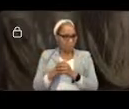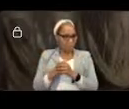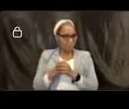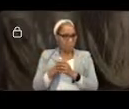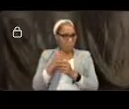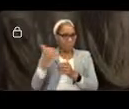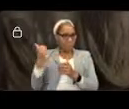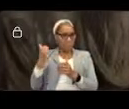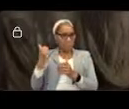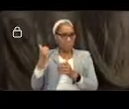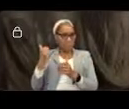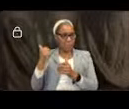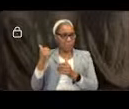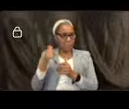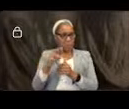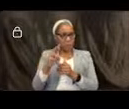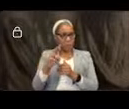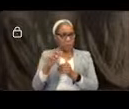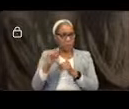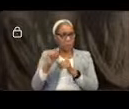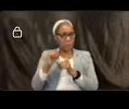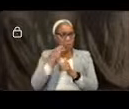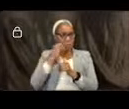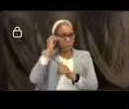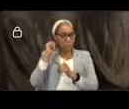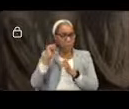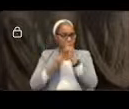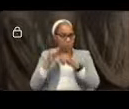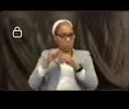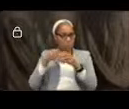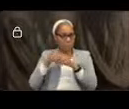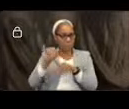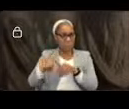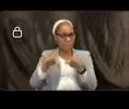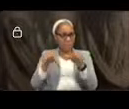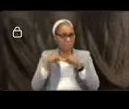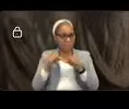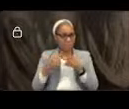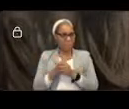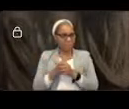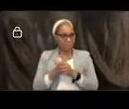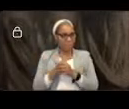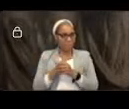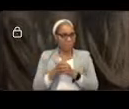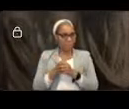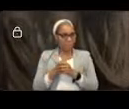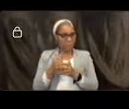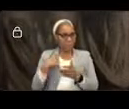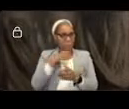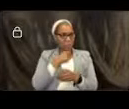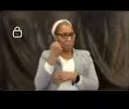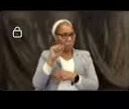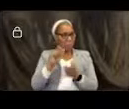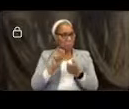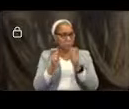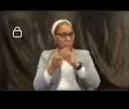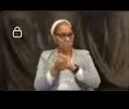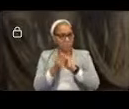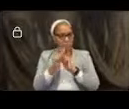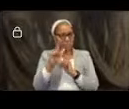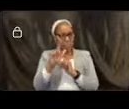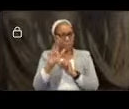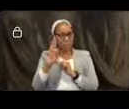residential, and there are residential structures in the immediate area. So we would oppose the change of the land use plan